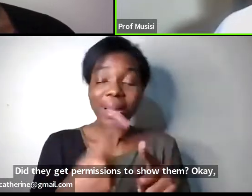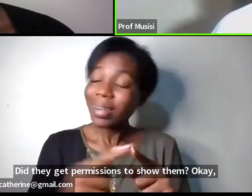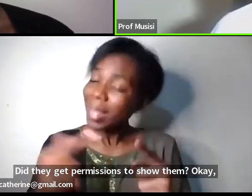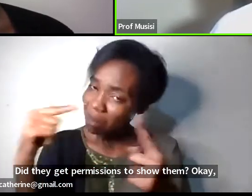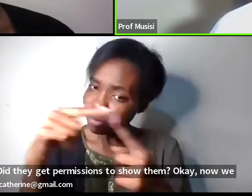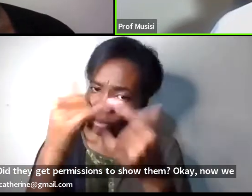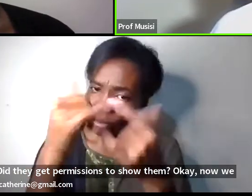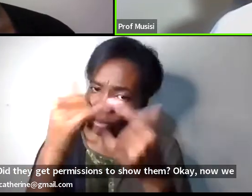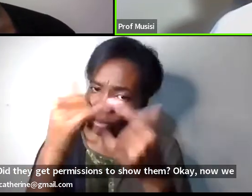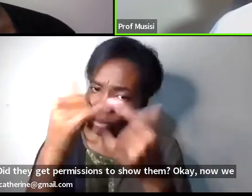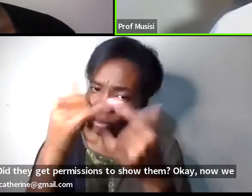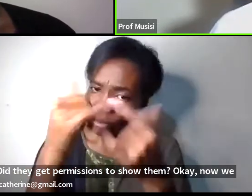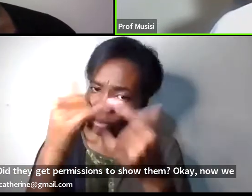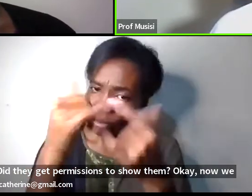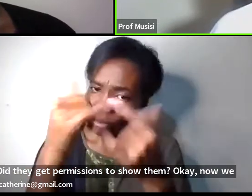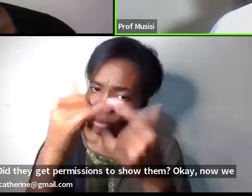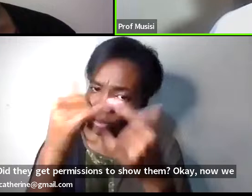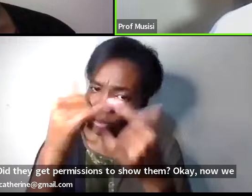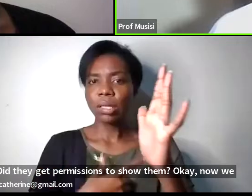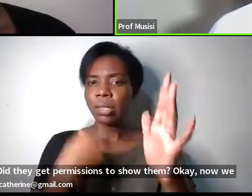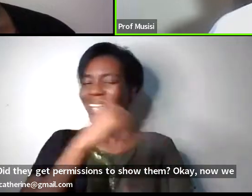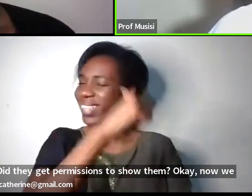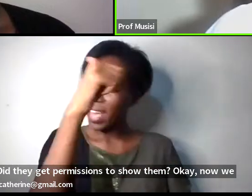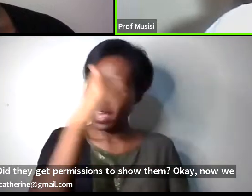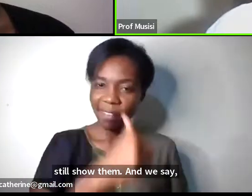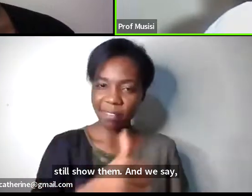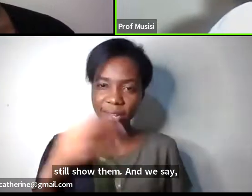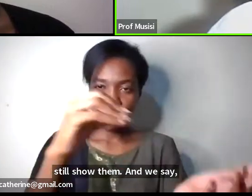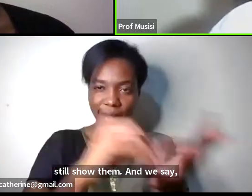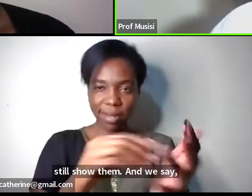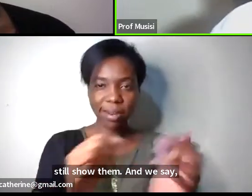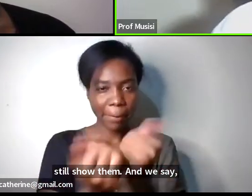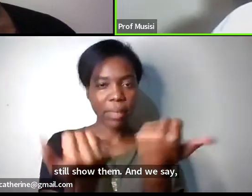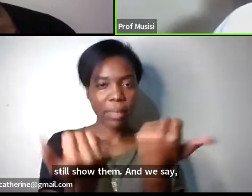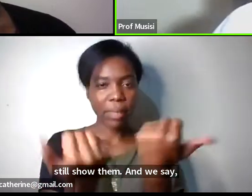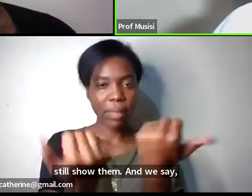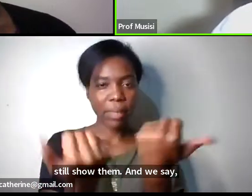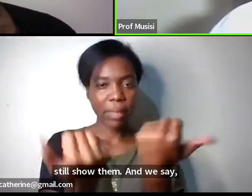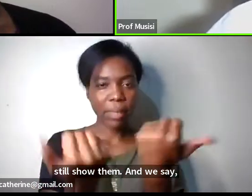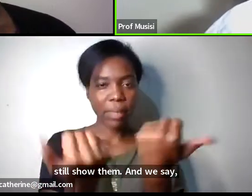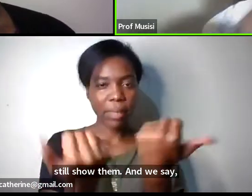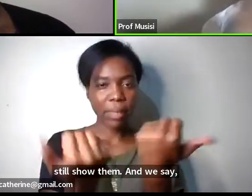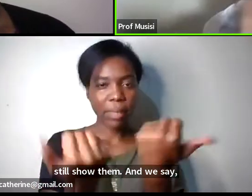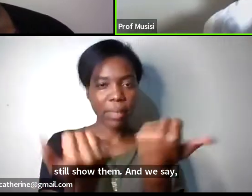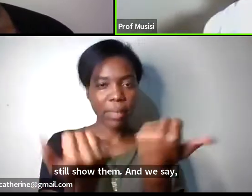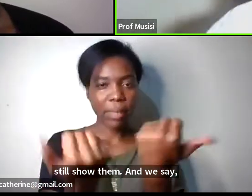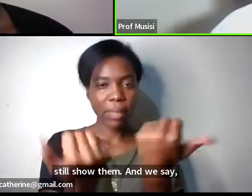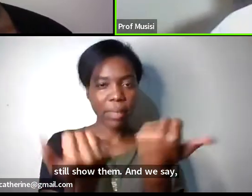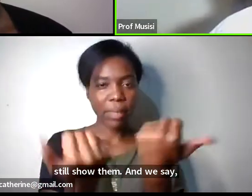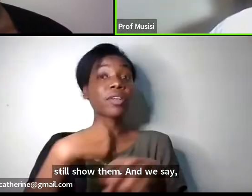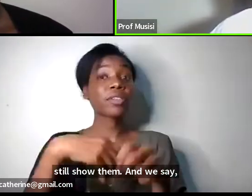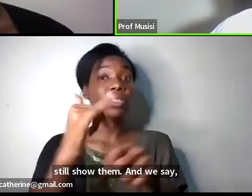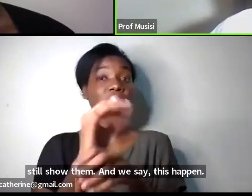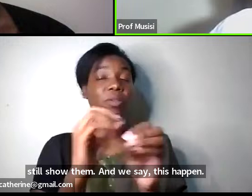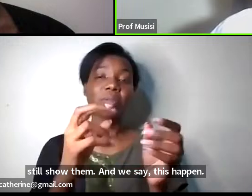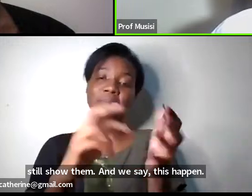And we say, never again should this happen. If we don't do that on the African continent, we shall be in that denial.